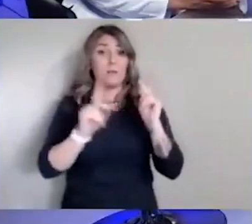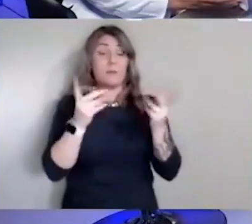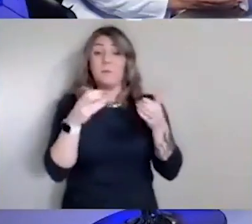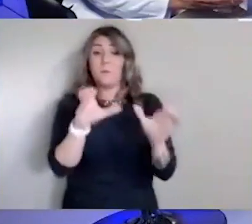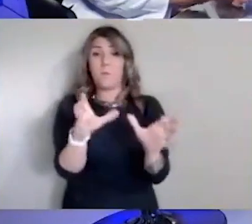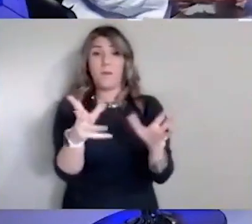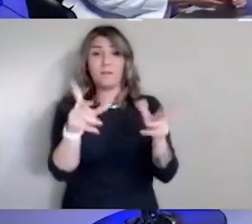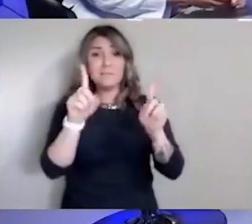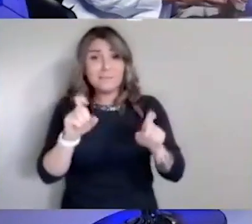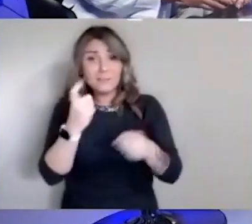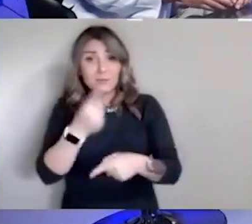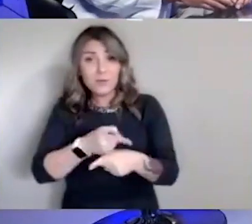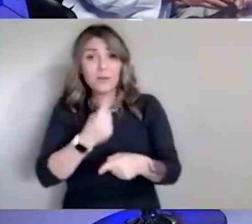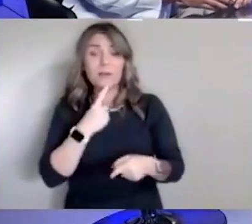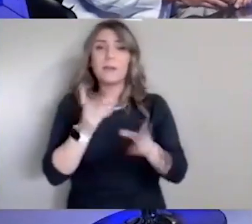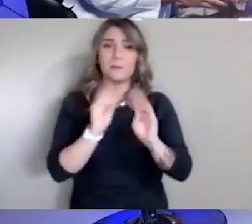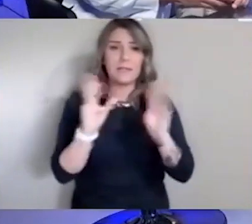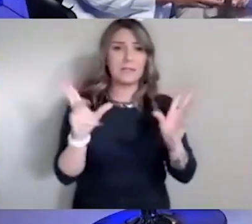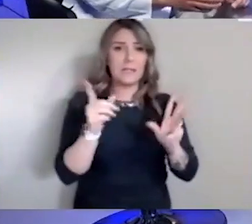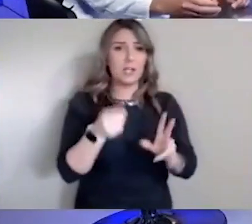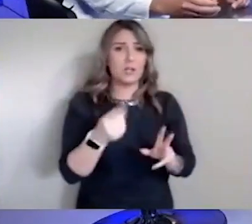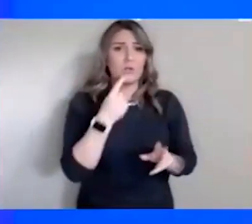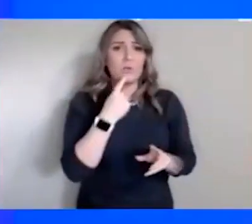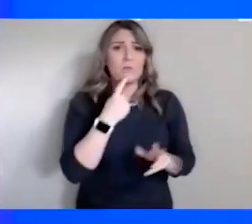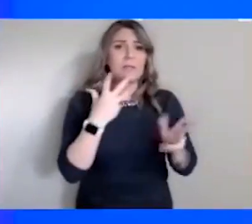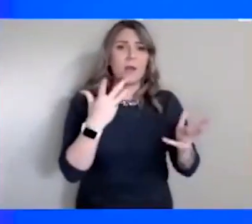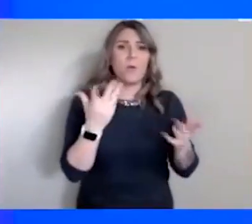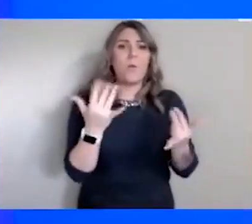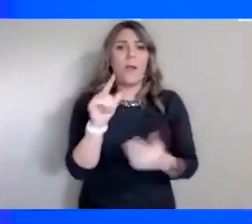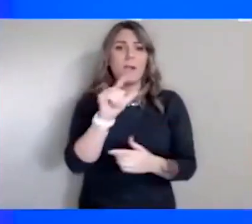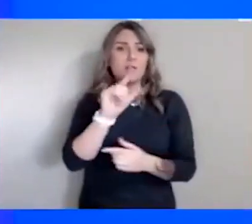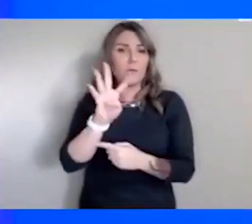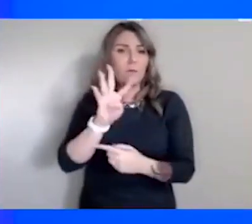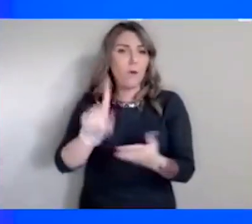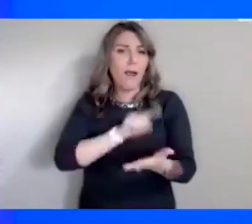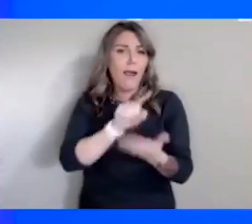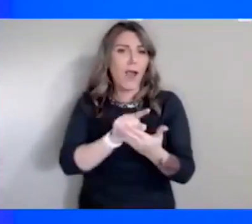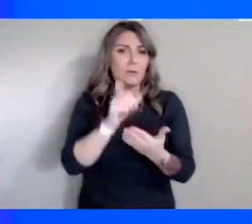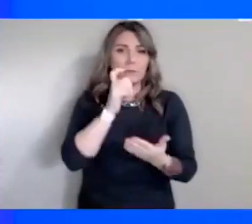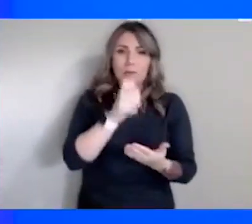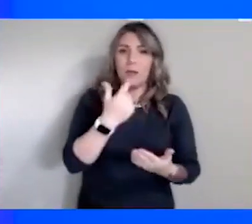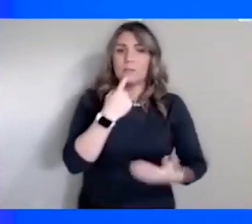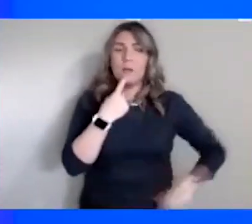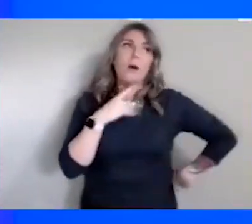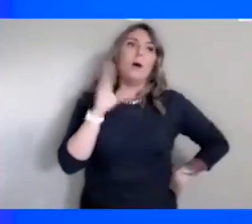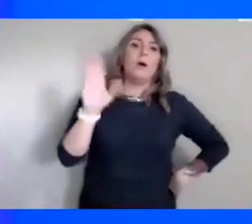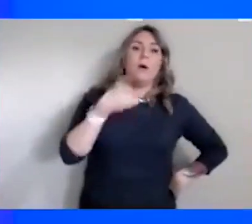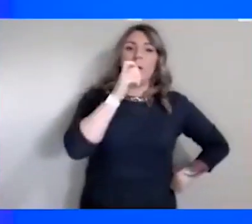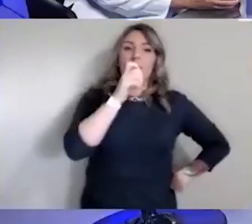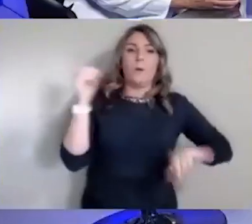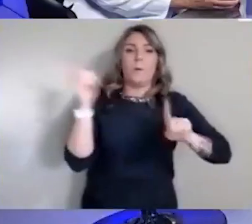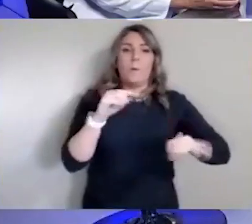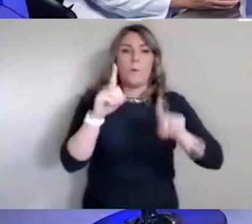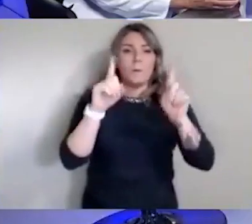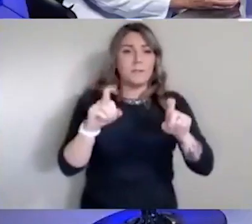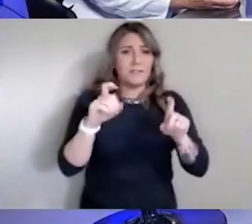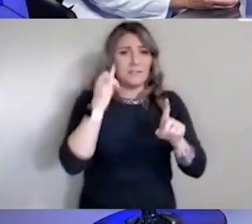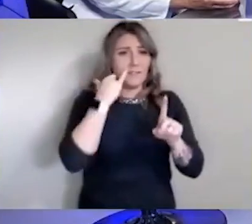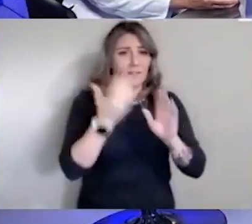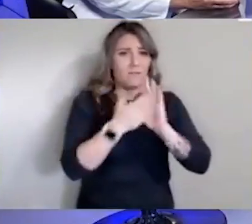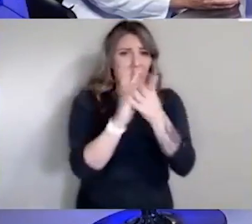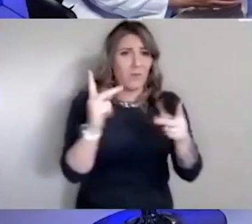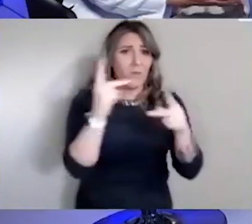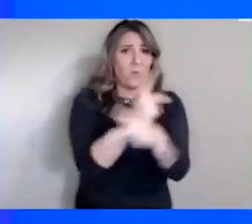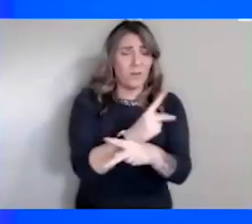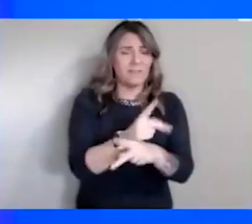about that? To be clear, you did say let's wait 24 hours and see that. Yeah. It's not like you said don't go get tested. No. In fact, if you get worse, you're going to get tested, absolutely.